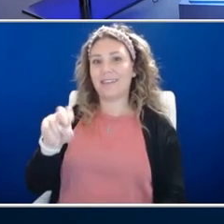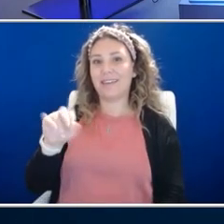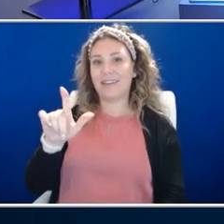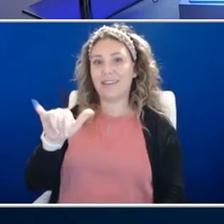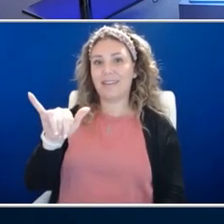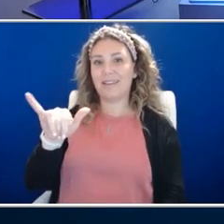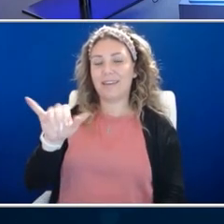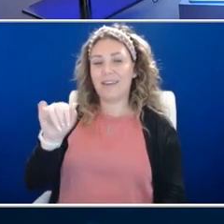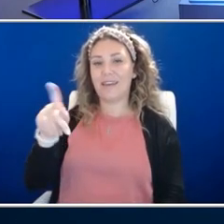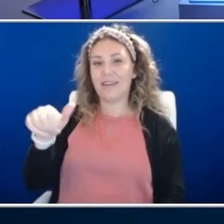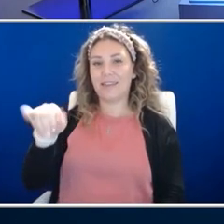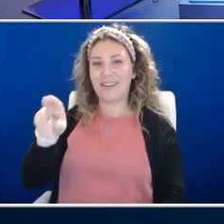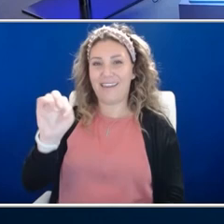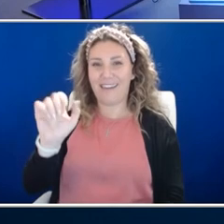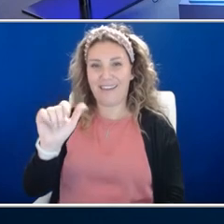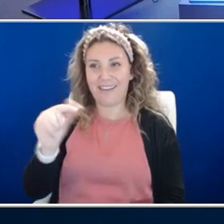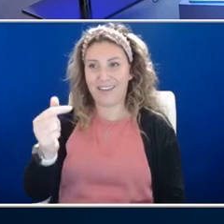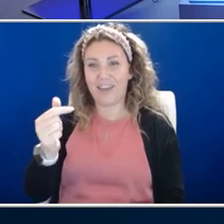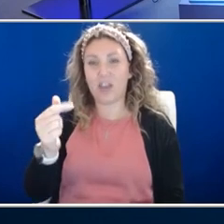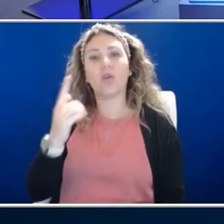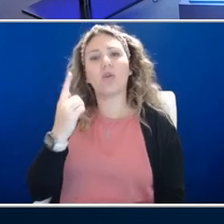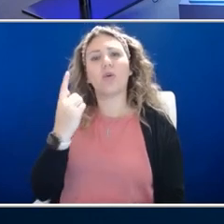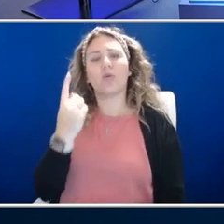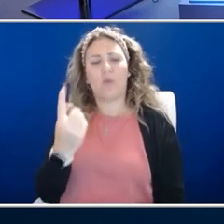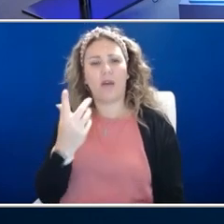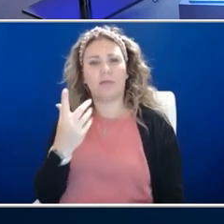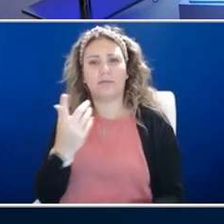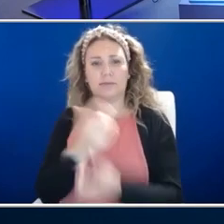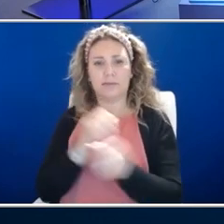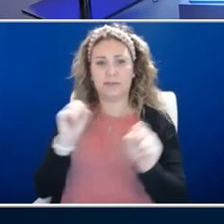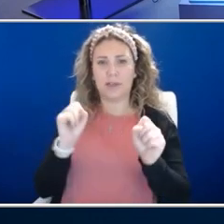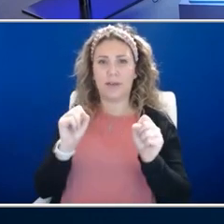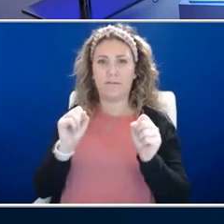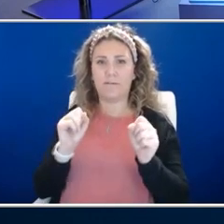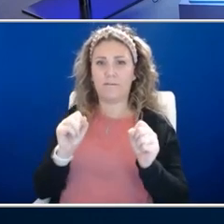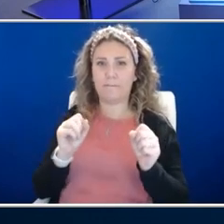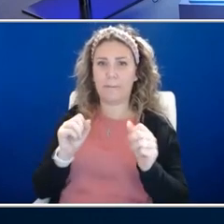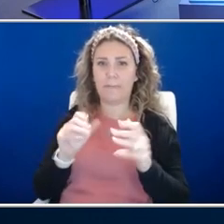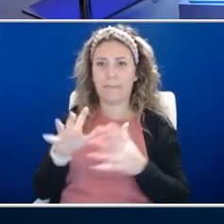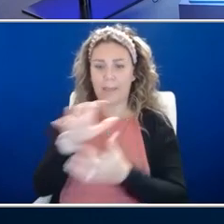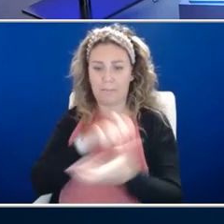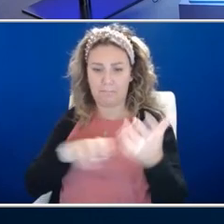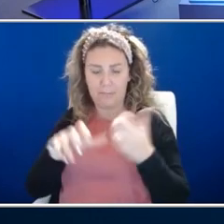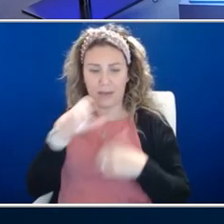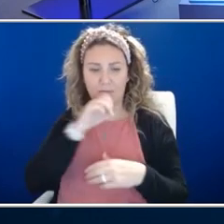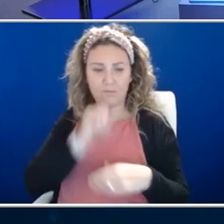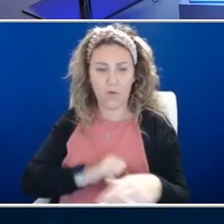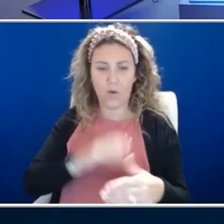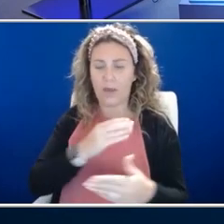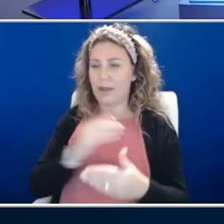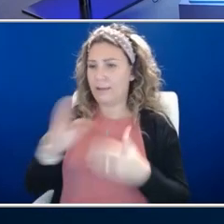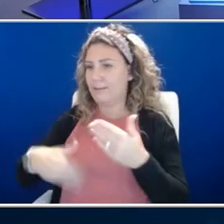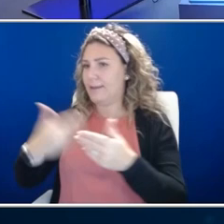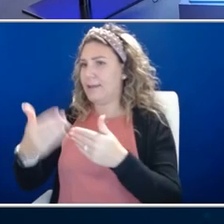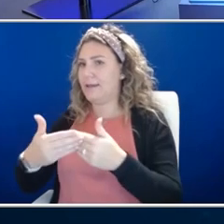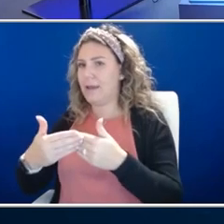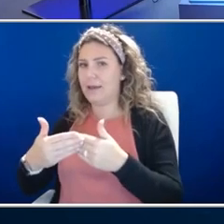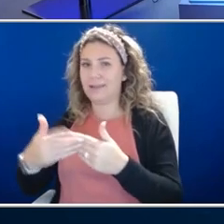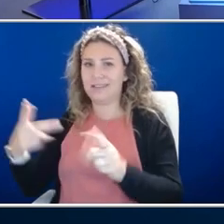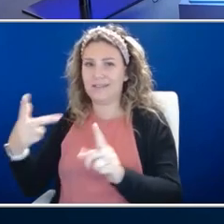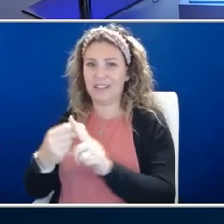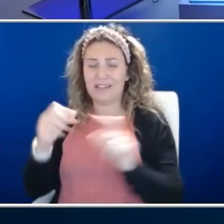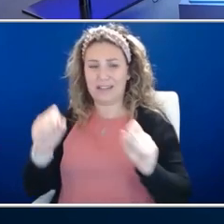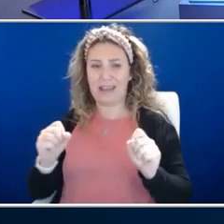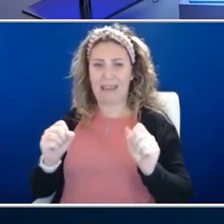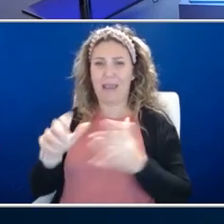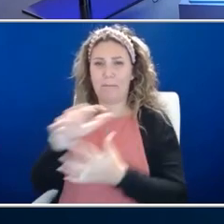know, one, is it safe to get the mix of old generation vaccines and next generation vaccines? Can you mix them? And then